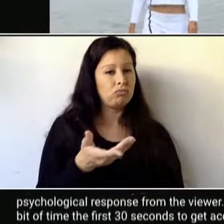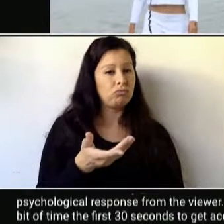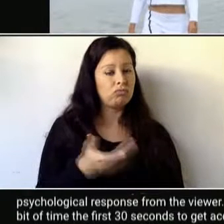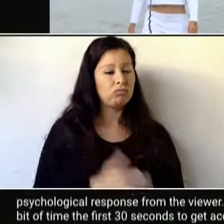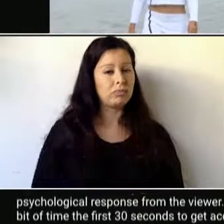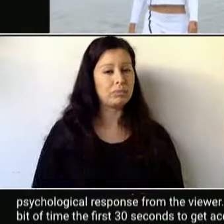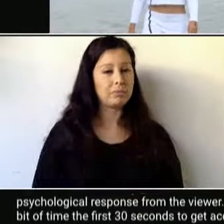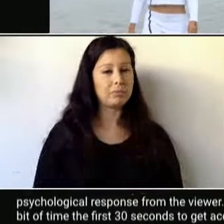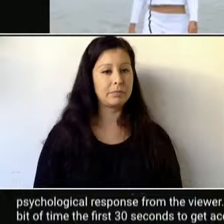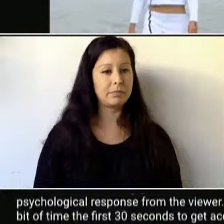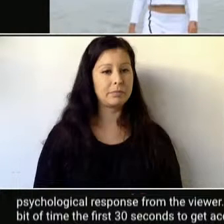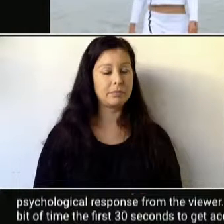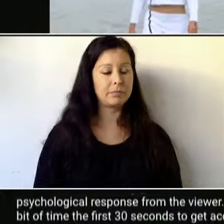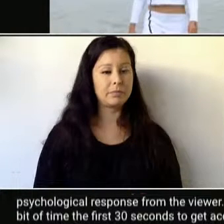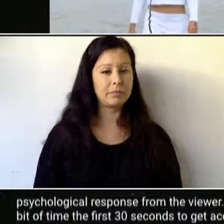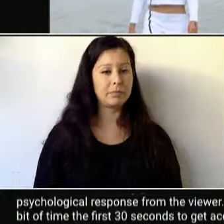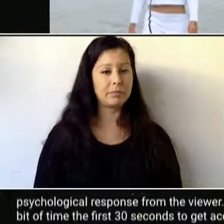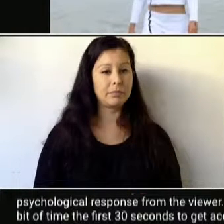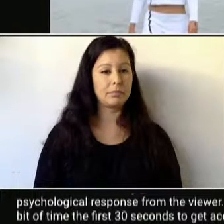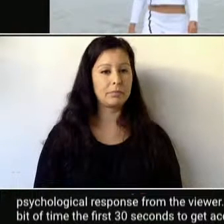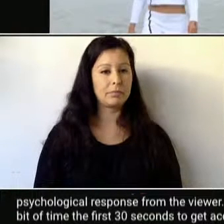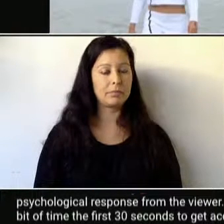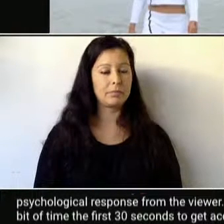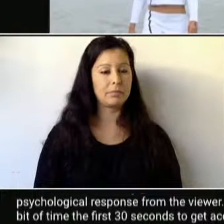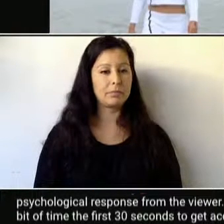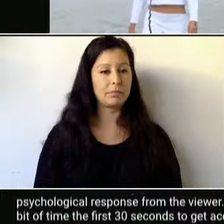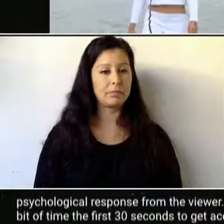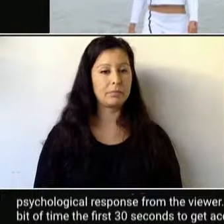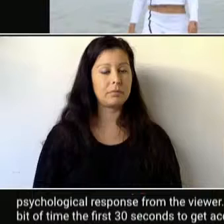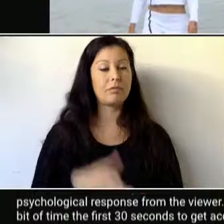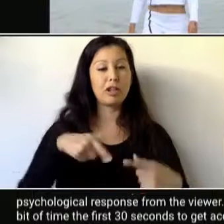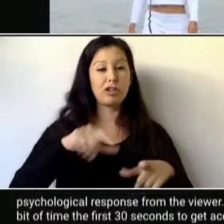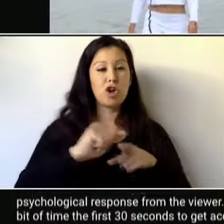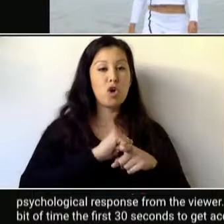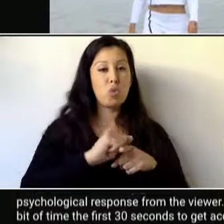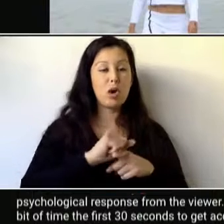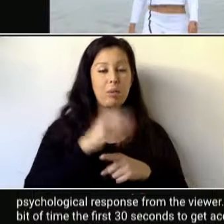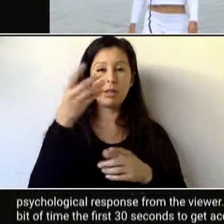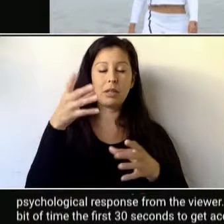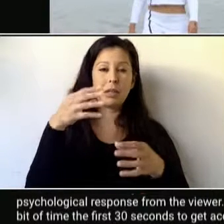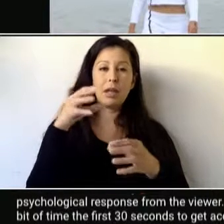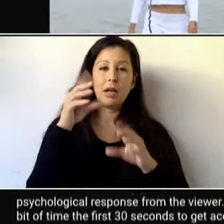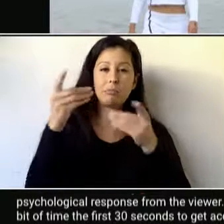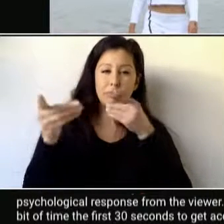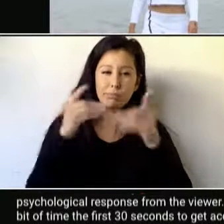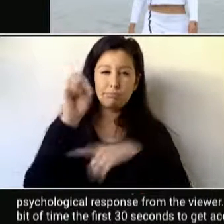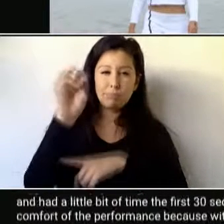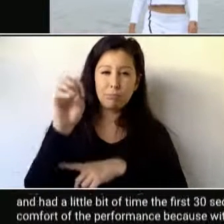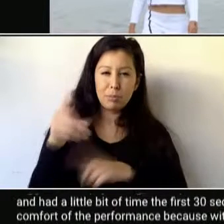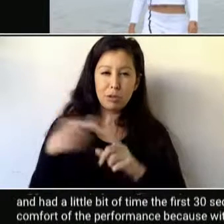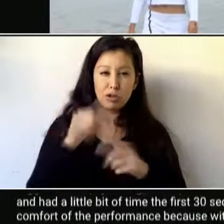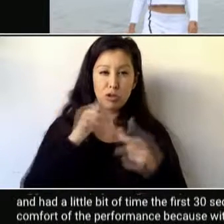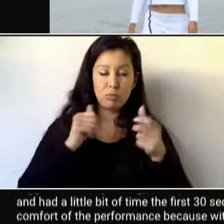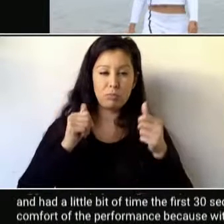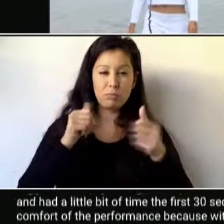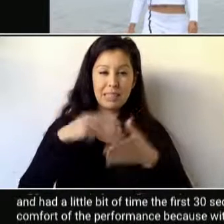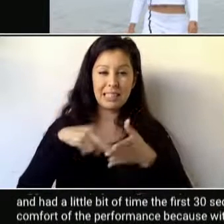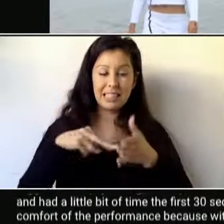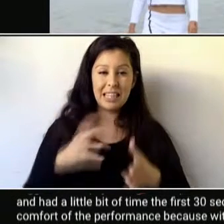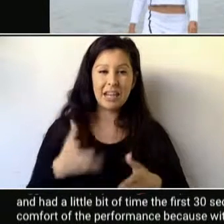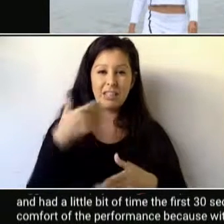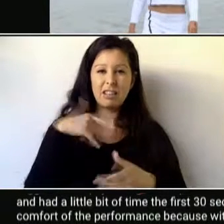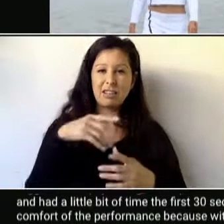providing the performers with enough direction during rehearsal, so then they feel comfortable performing. Because as a dance